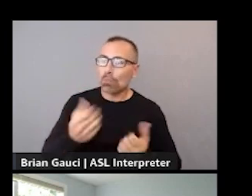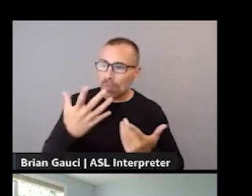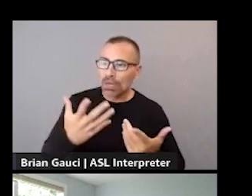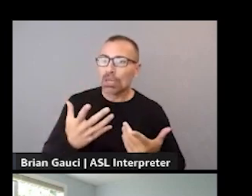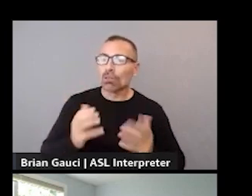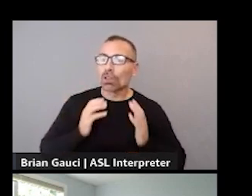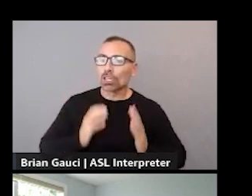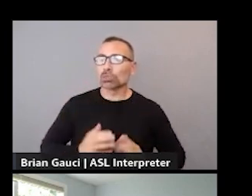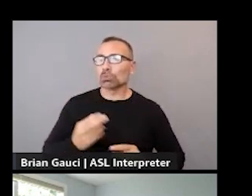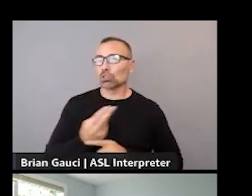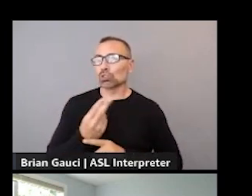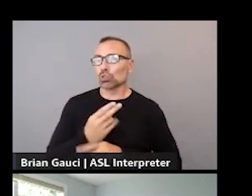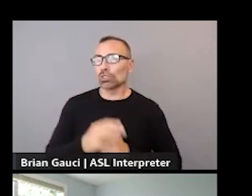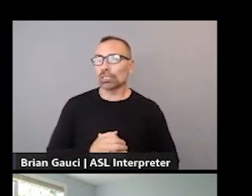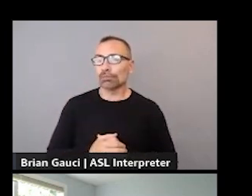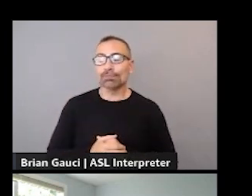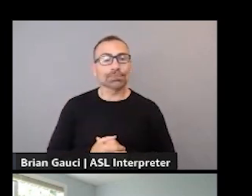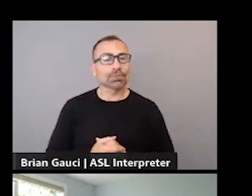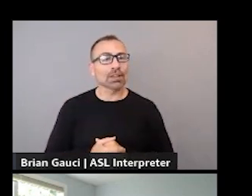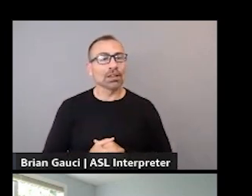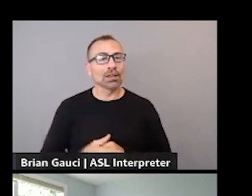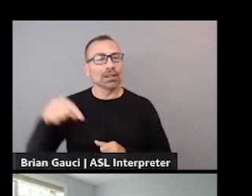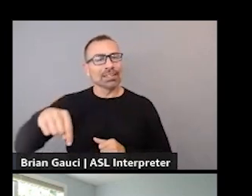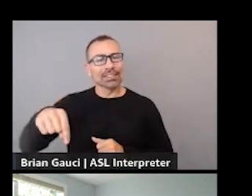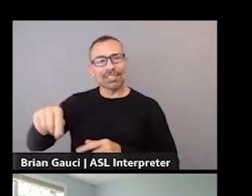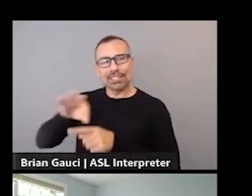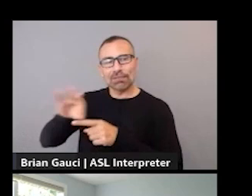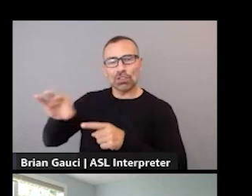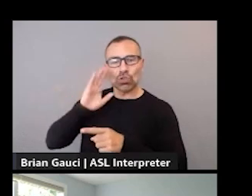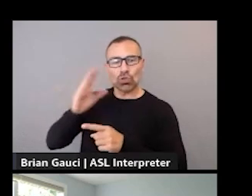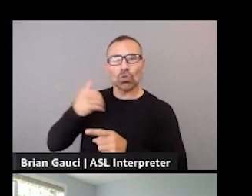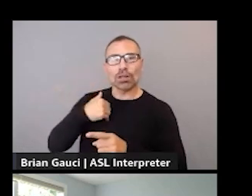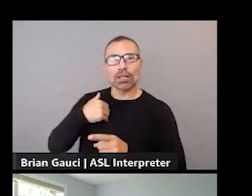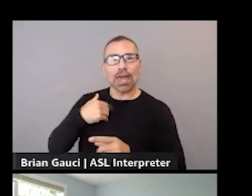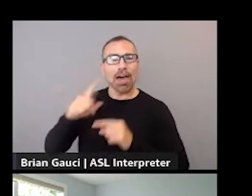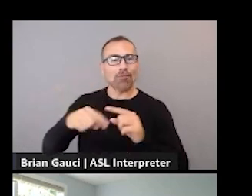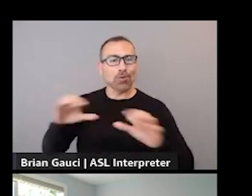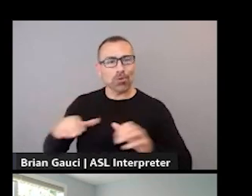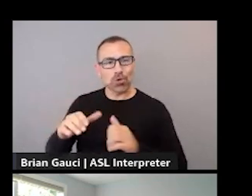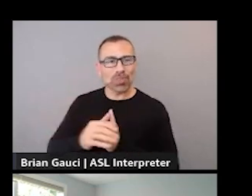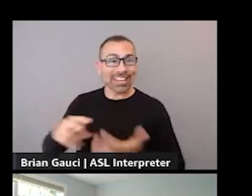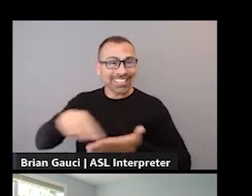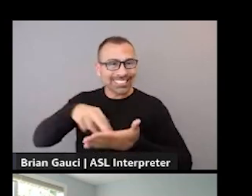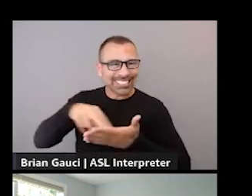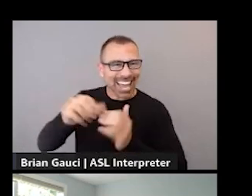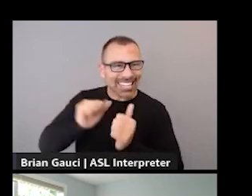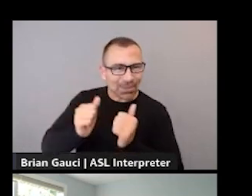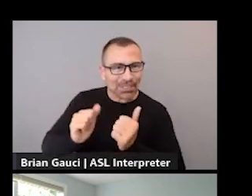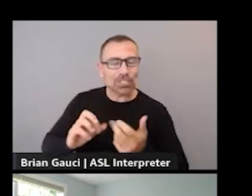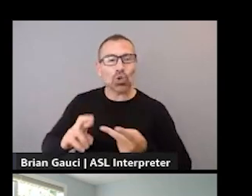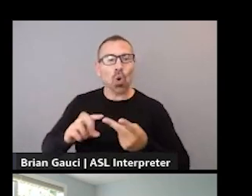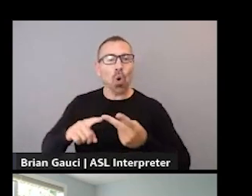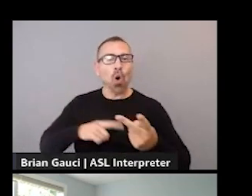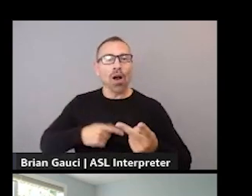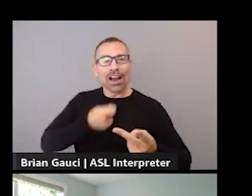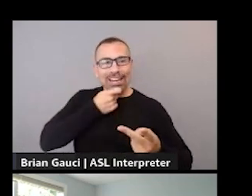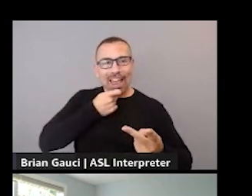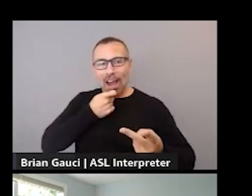And this is the kind of feature that you would have when we're doing those kind of like dance offs or karaoke competitions or,